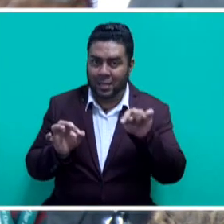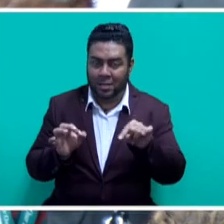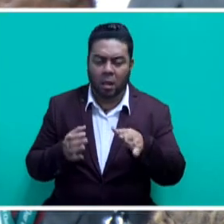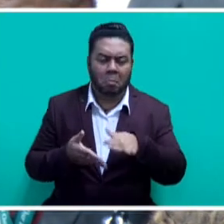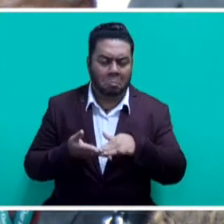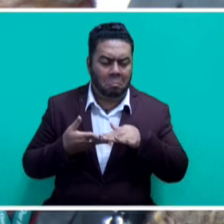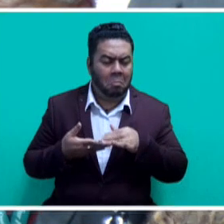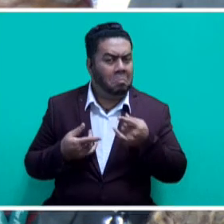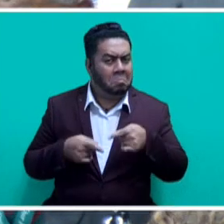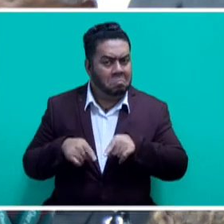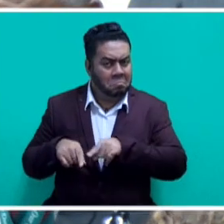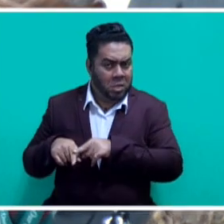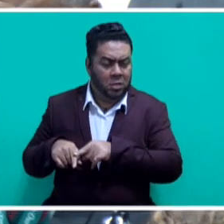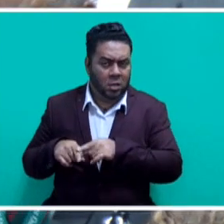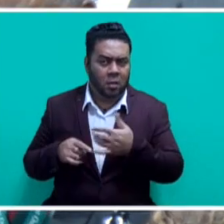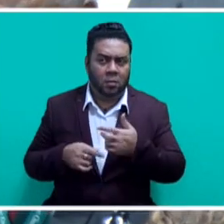can cost up to $100 million,